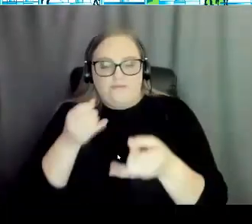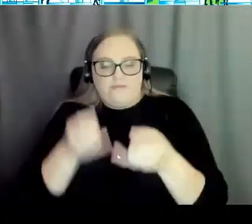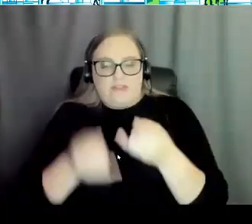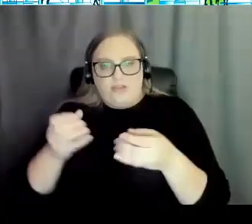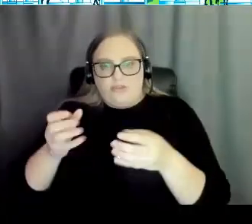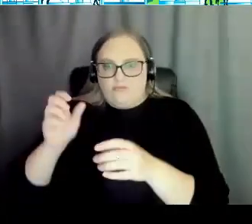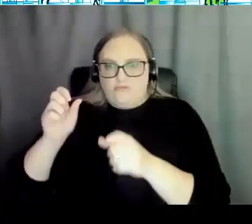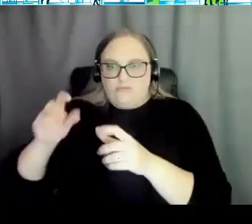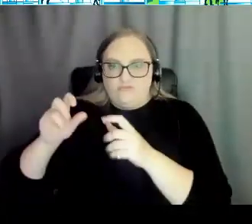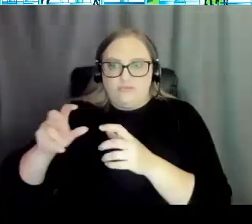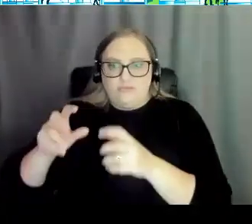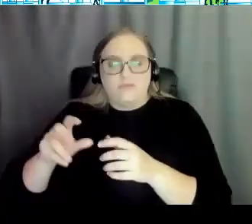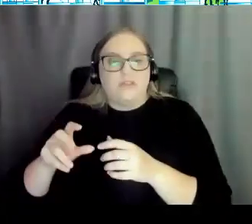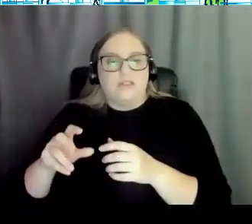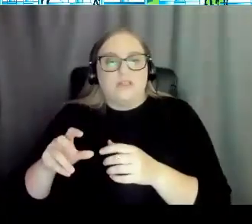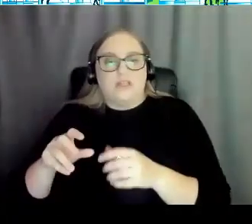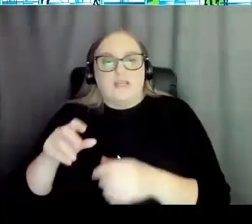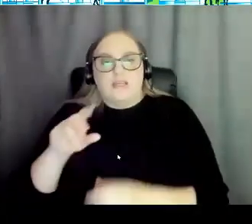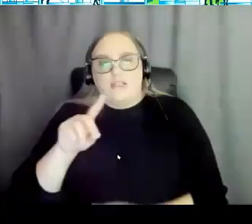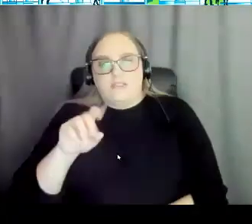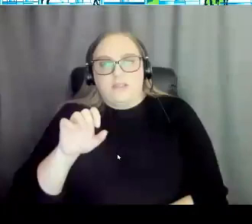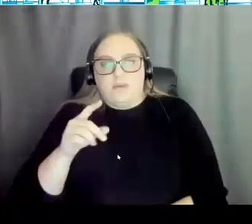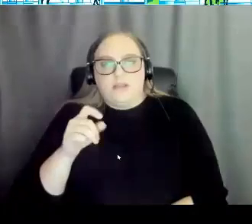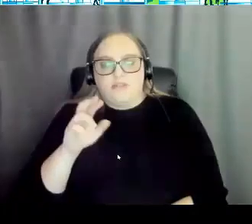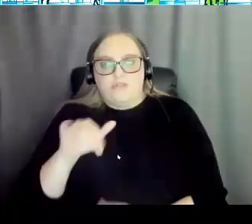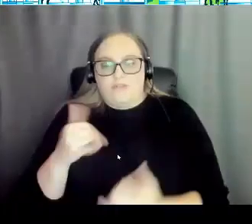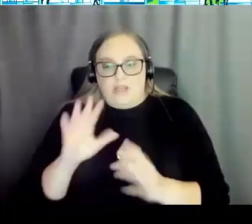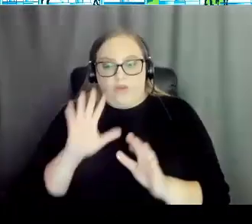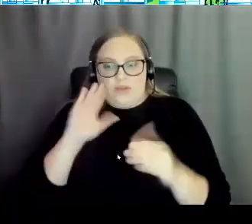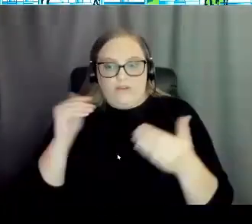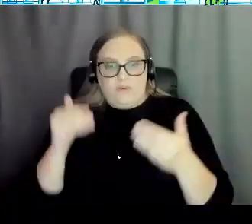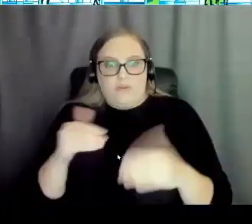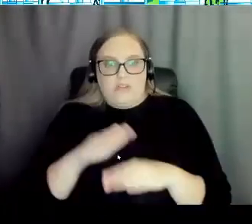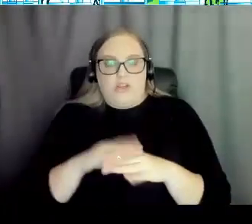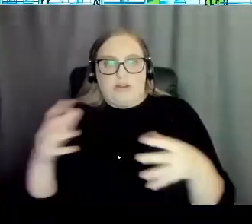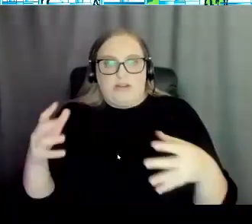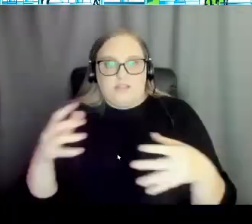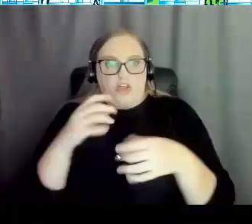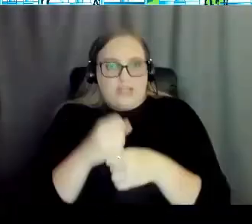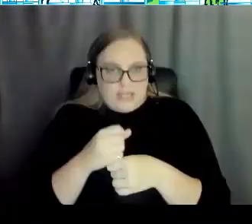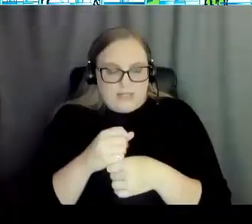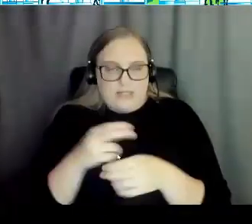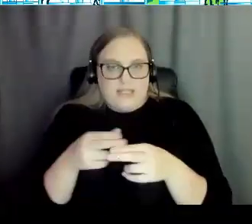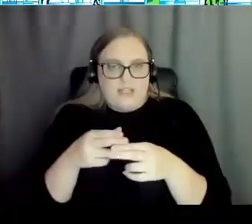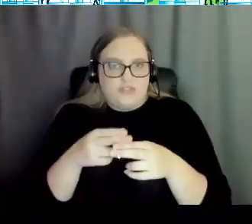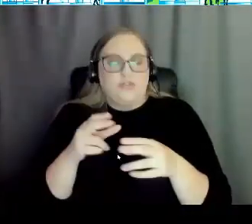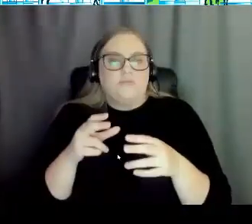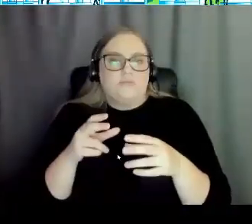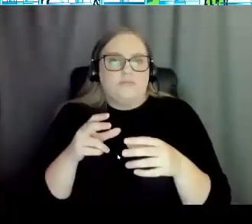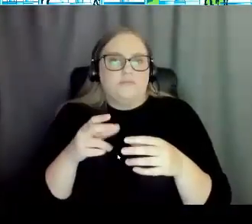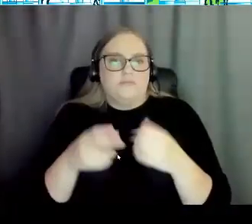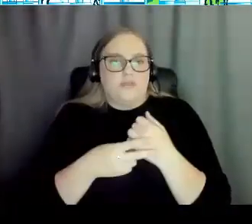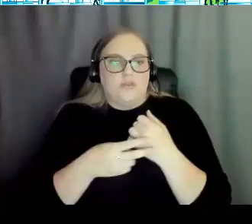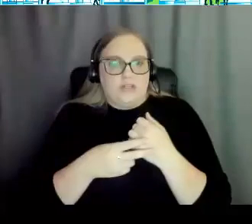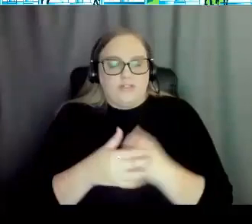geologic repository, though currently we are authorized by Congress to focus on consolidated interim storage. So maybe